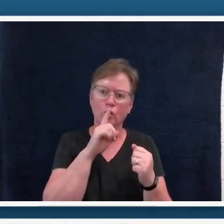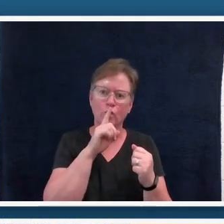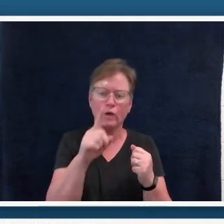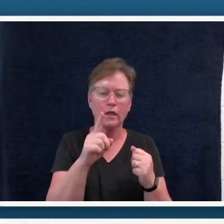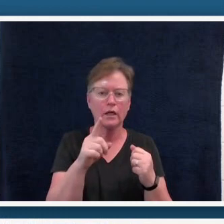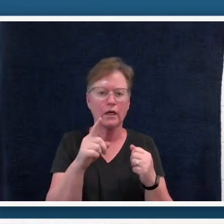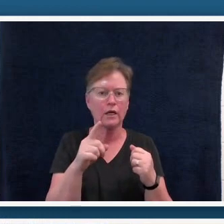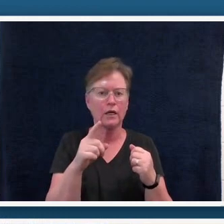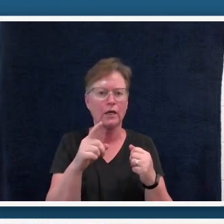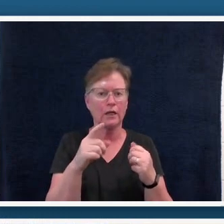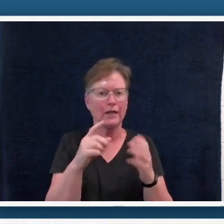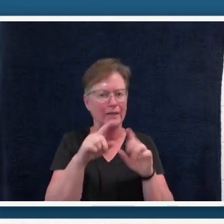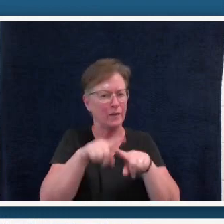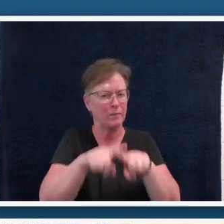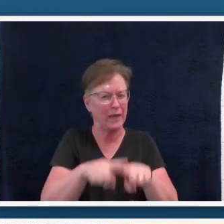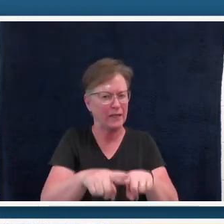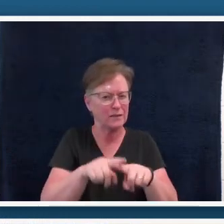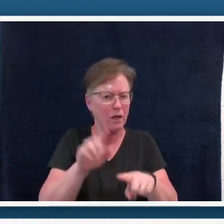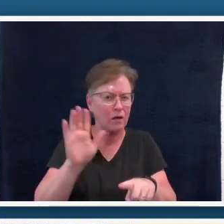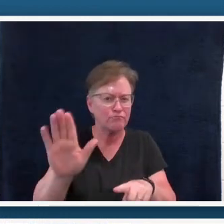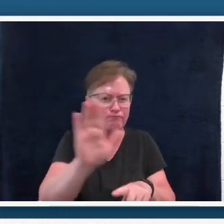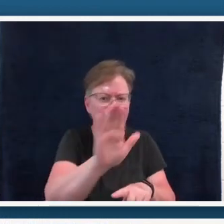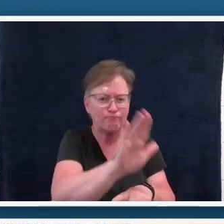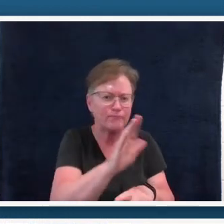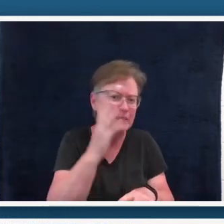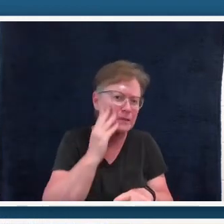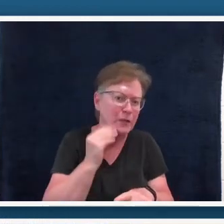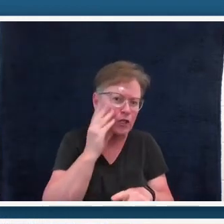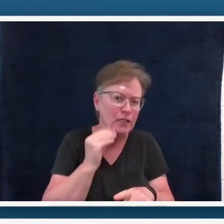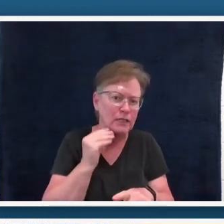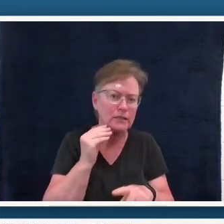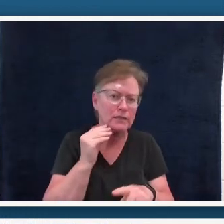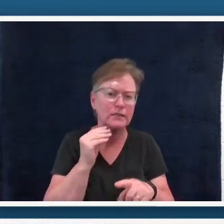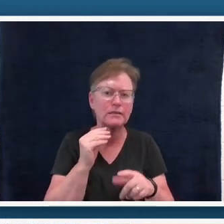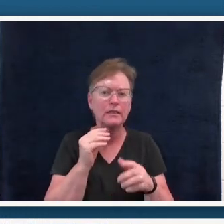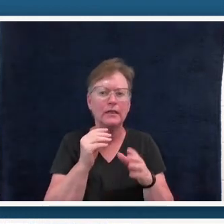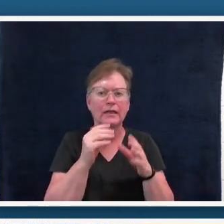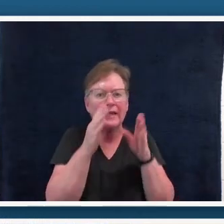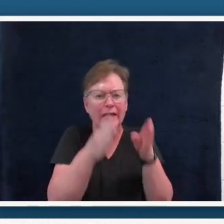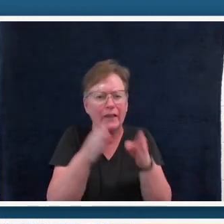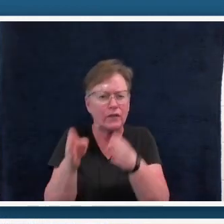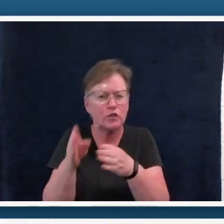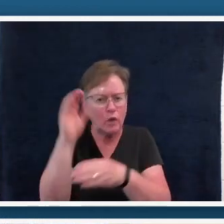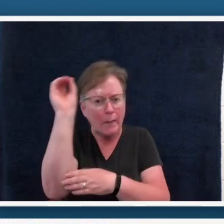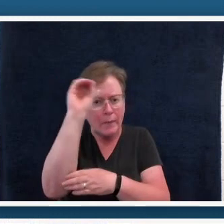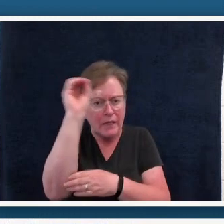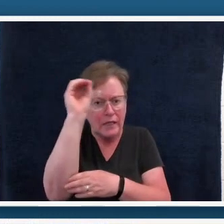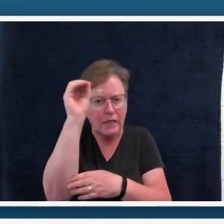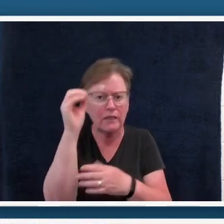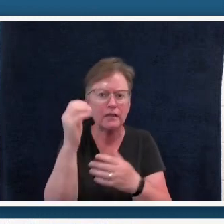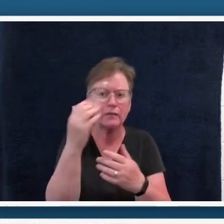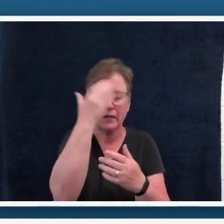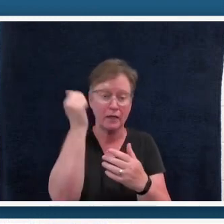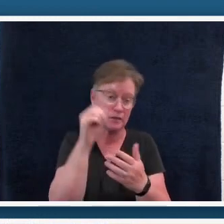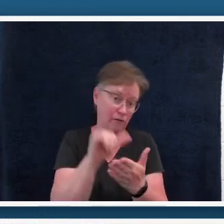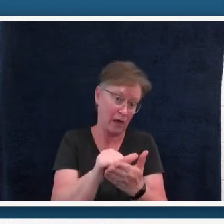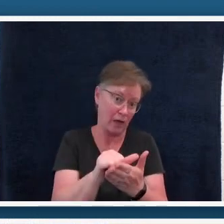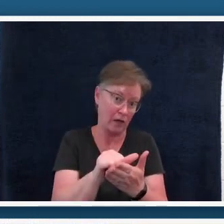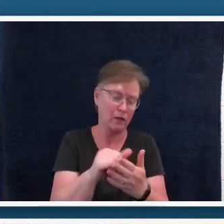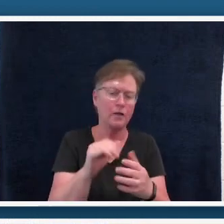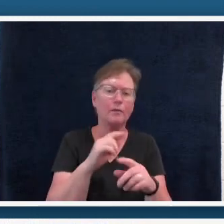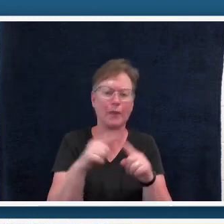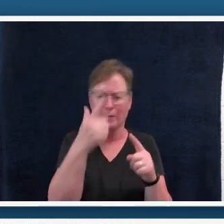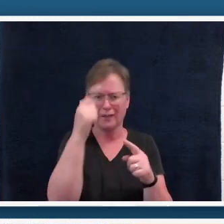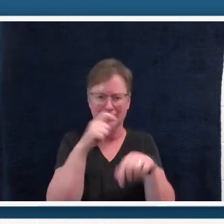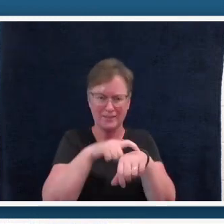people's experiences and individual opinions because of that. But due to time, I want to make